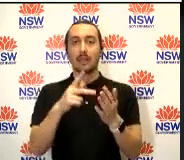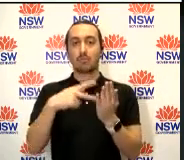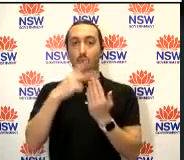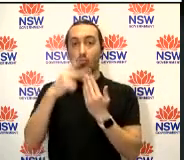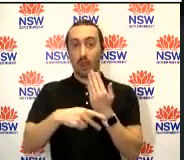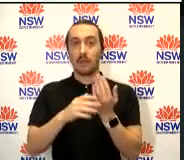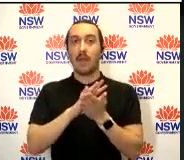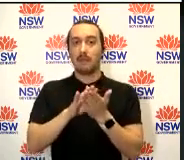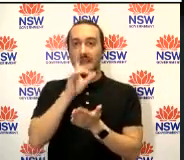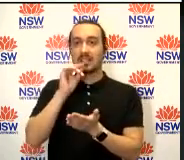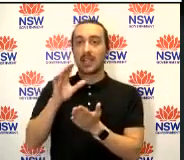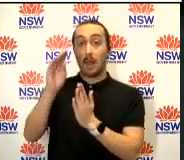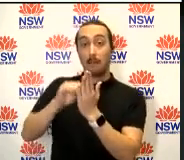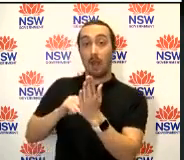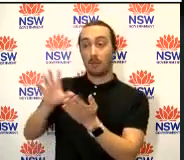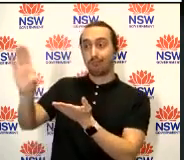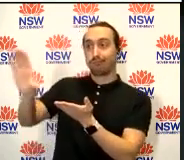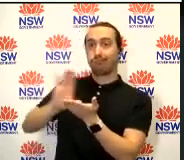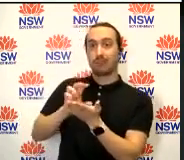safety in your workplace.